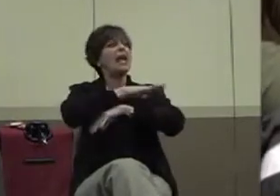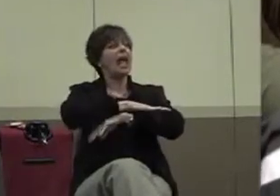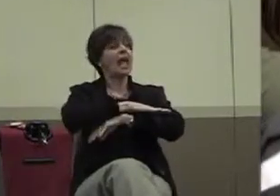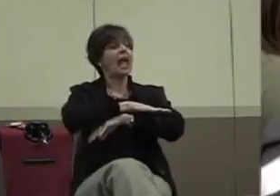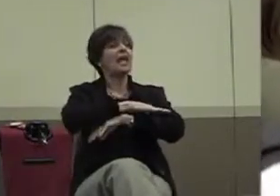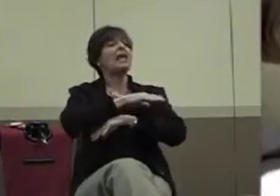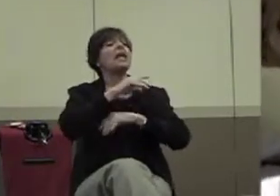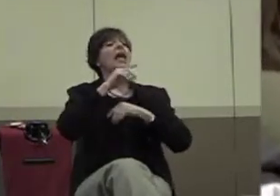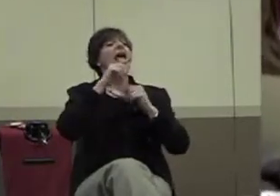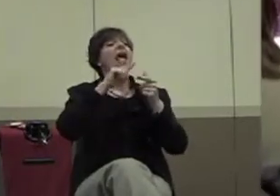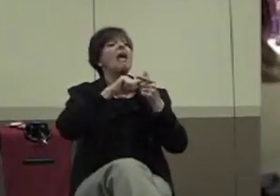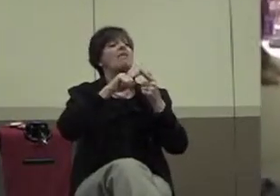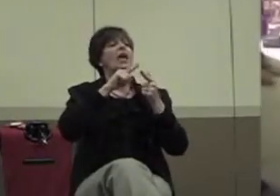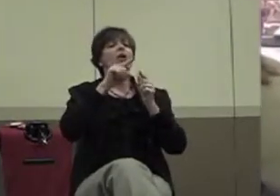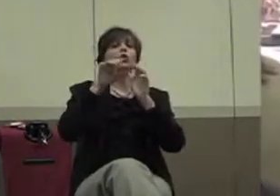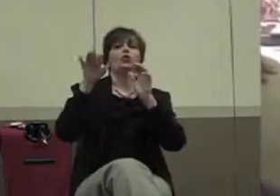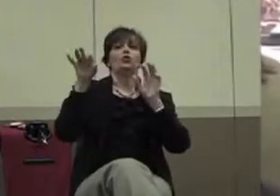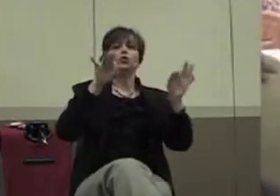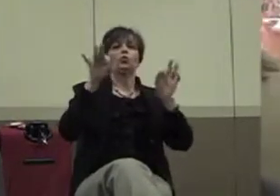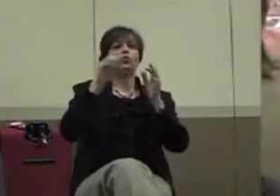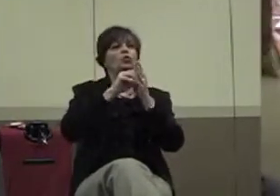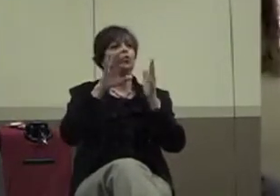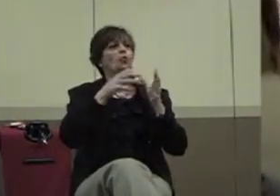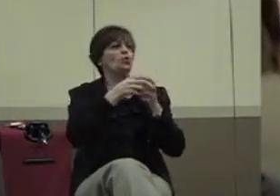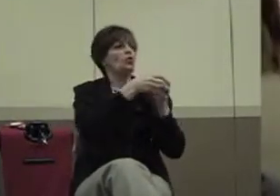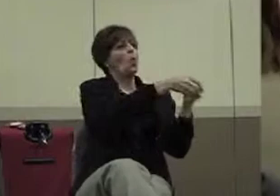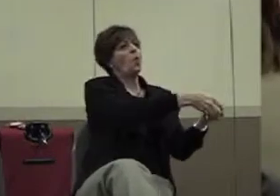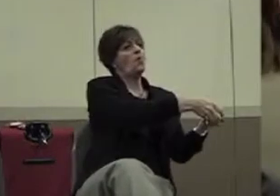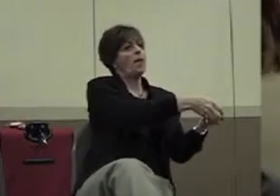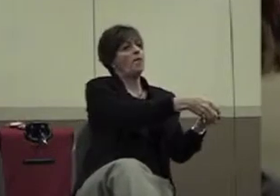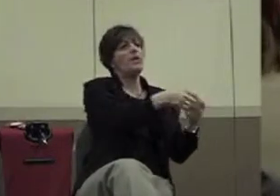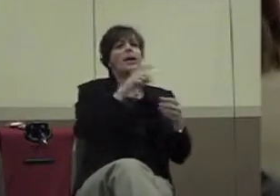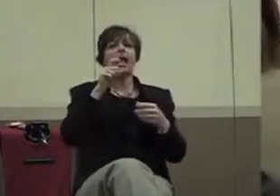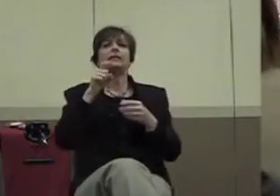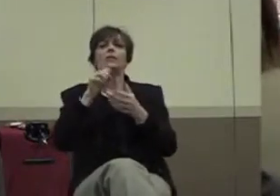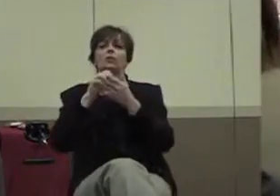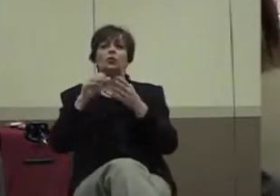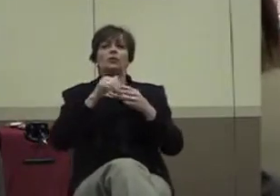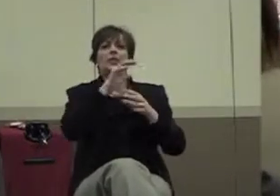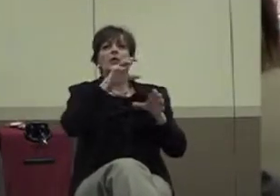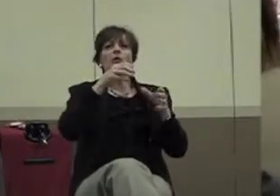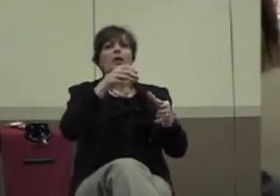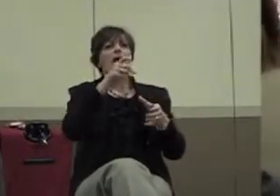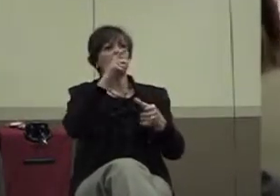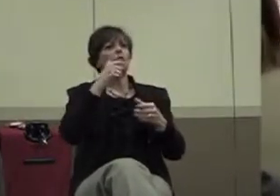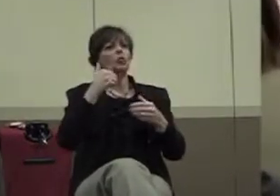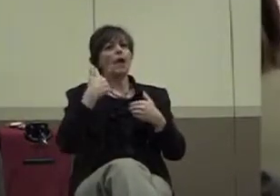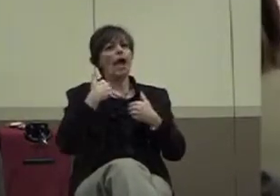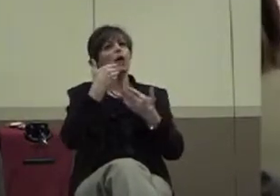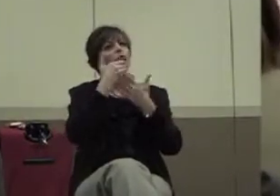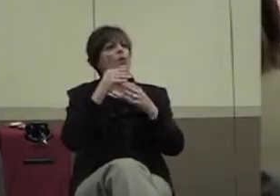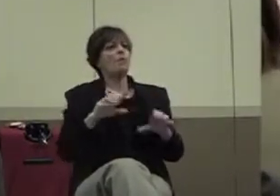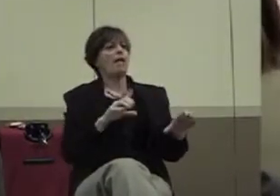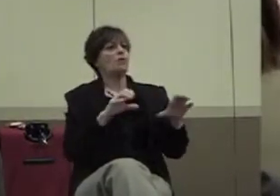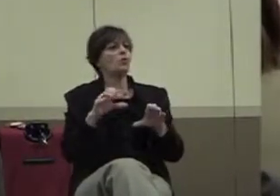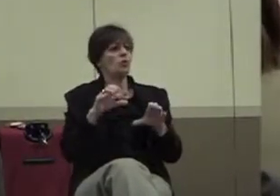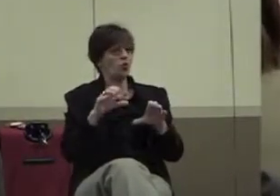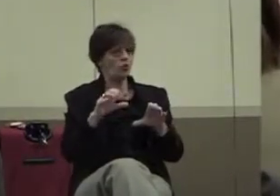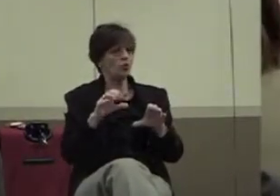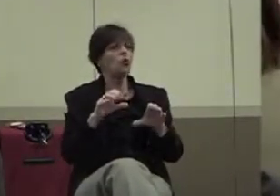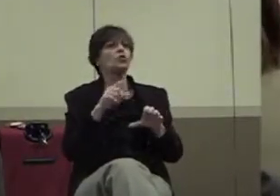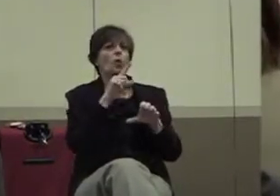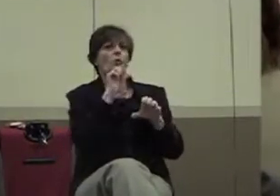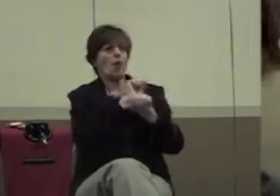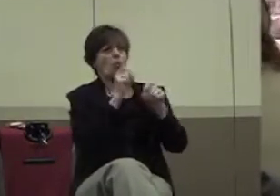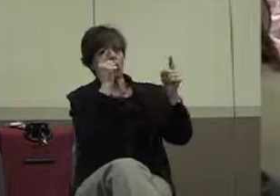choose students to come with them. And it has to be students from their class that have had decent behavior. So they work for that, plus